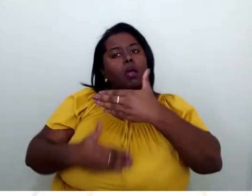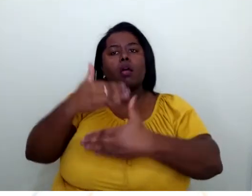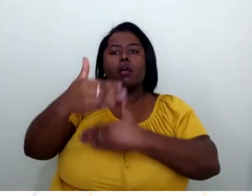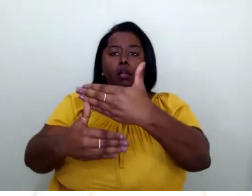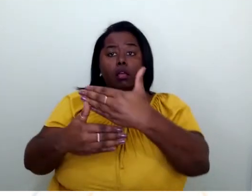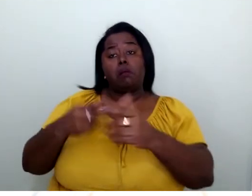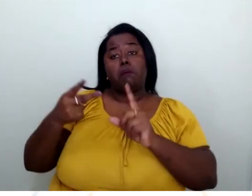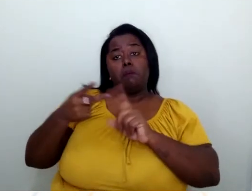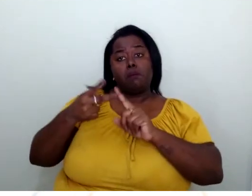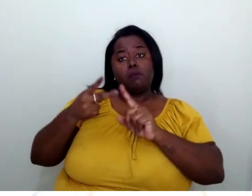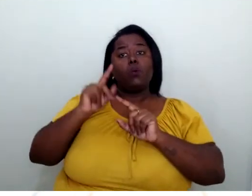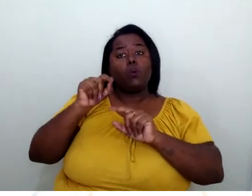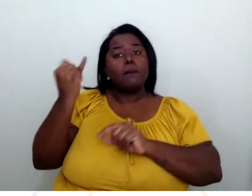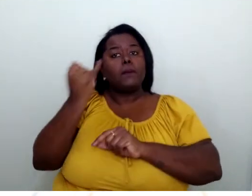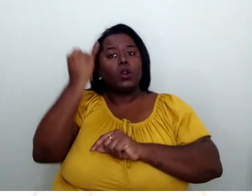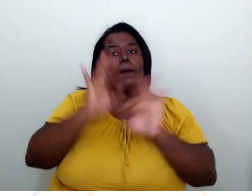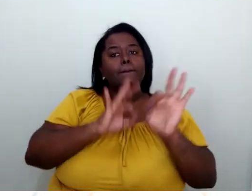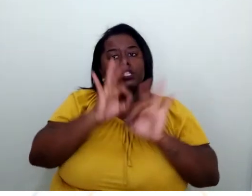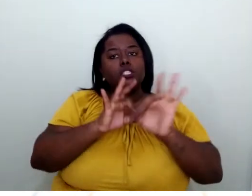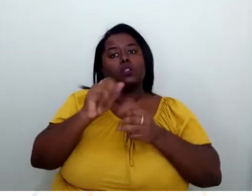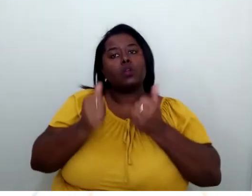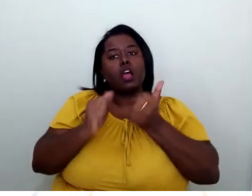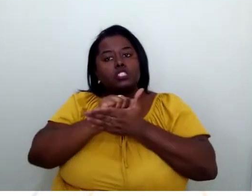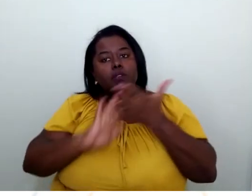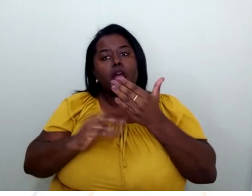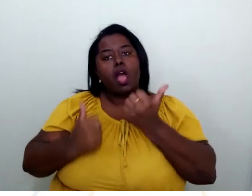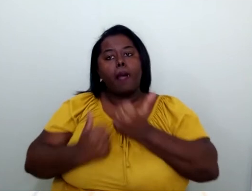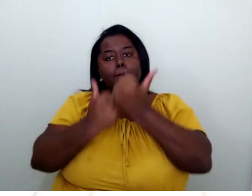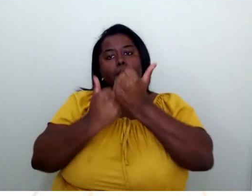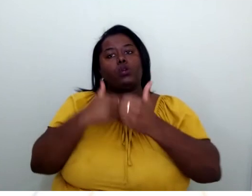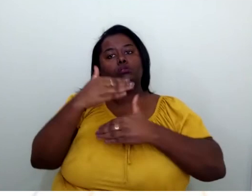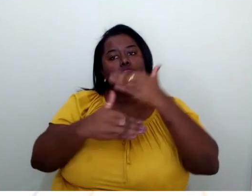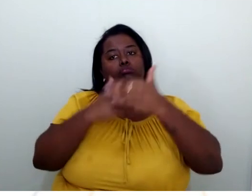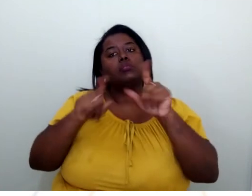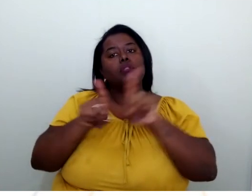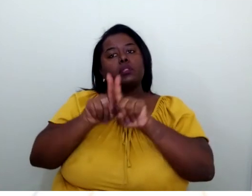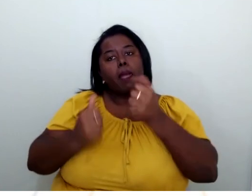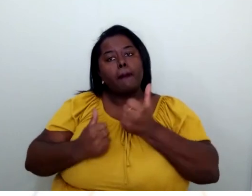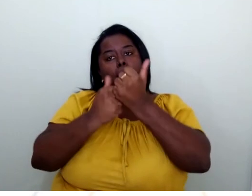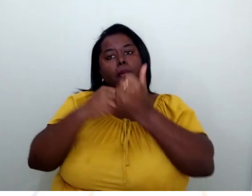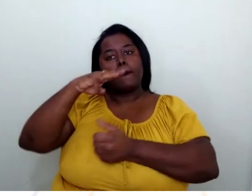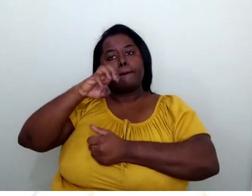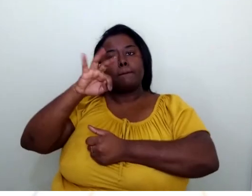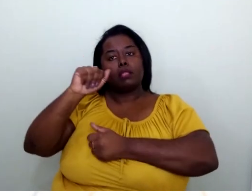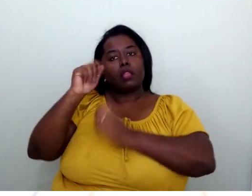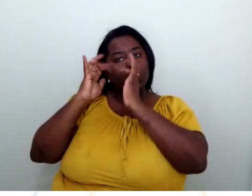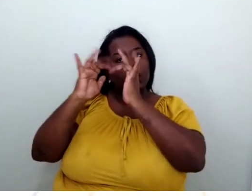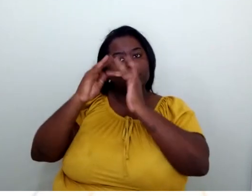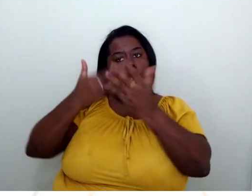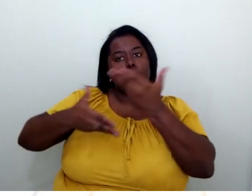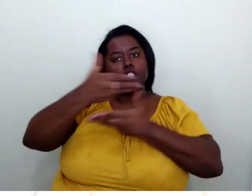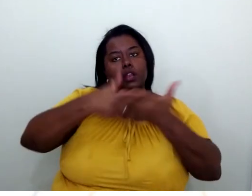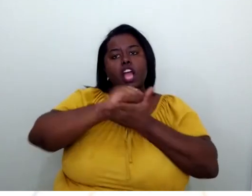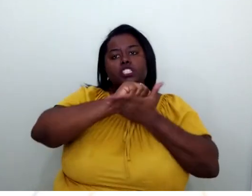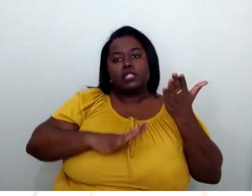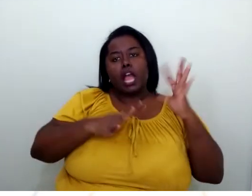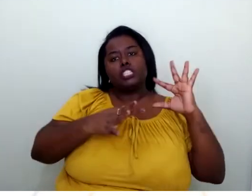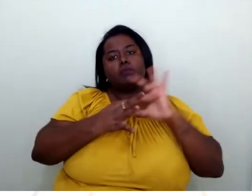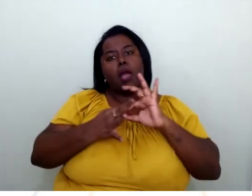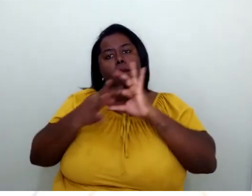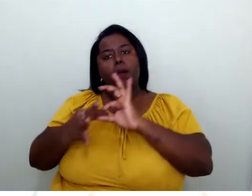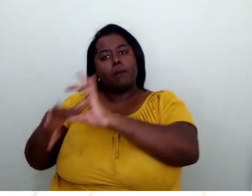learning experience. It could have happened in a school, or it could have happened outside of school. Then debriefing as an